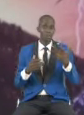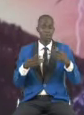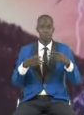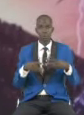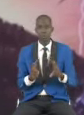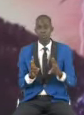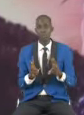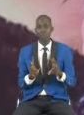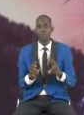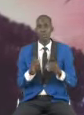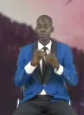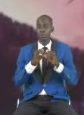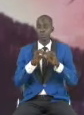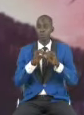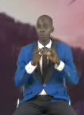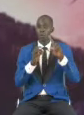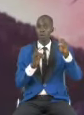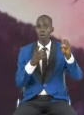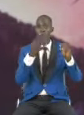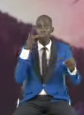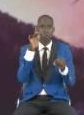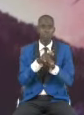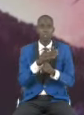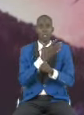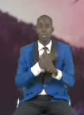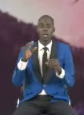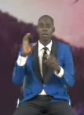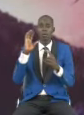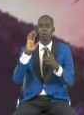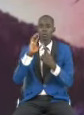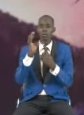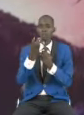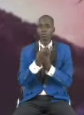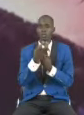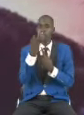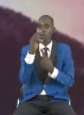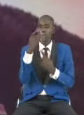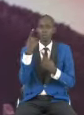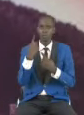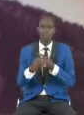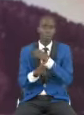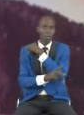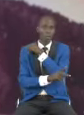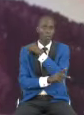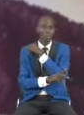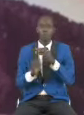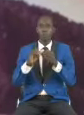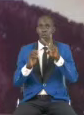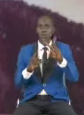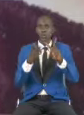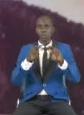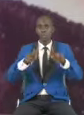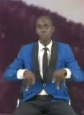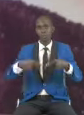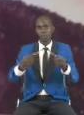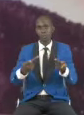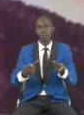the promise and condition of the Passover. Number two, the provision for